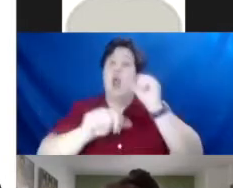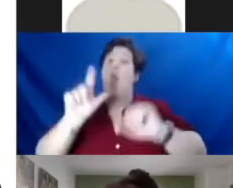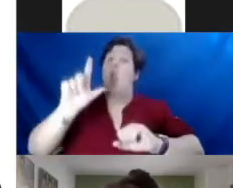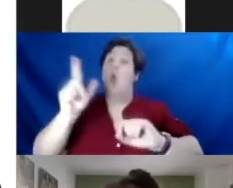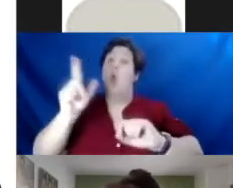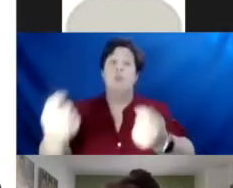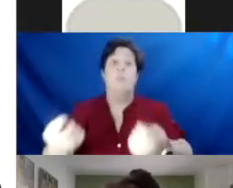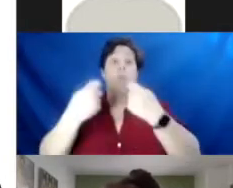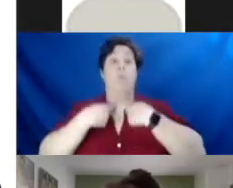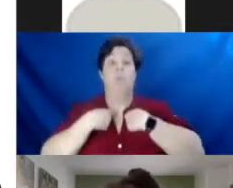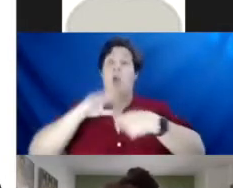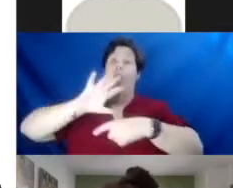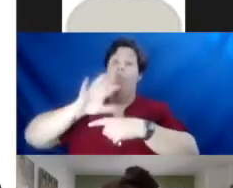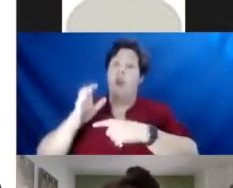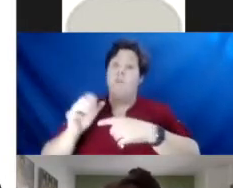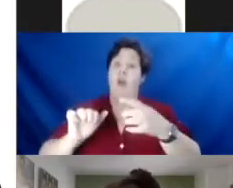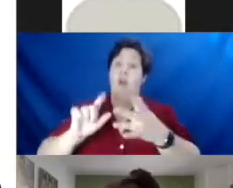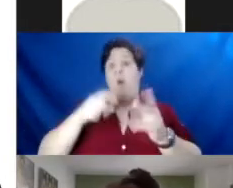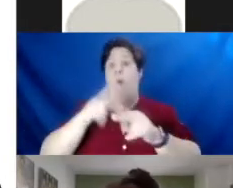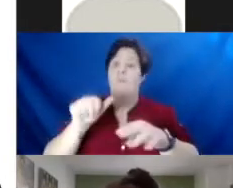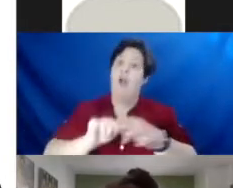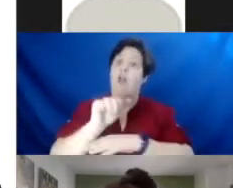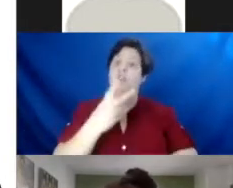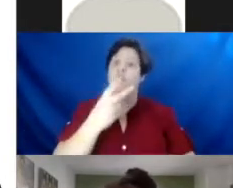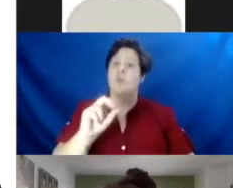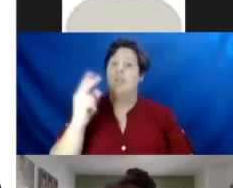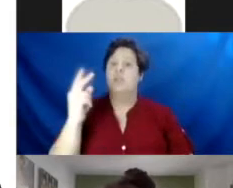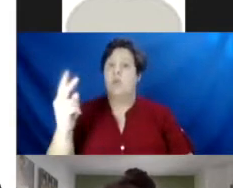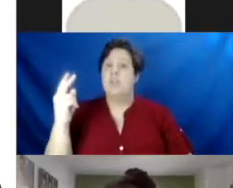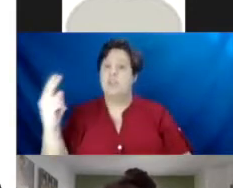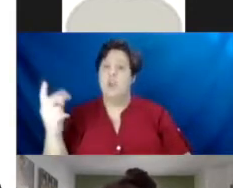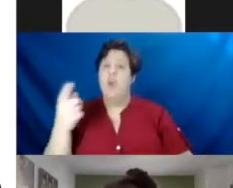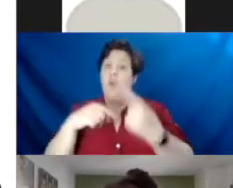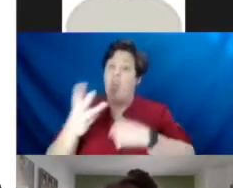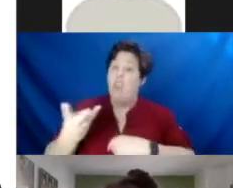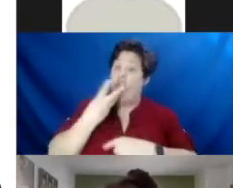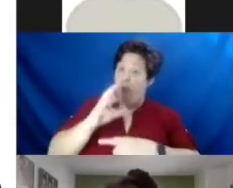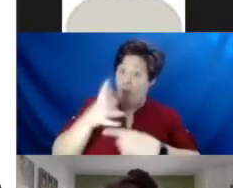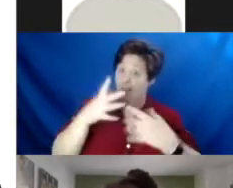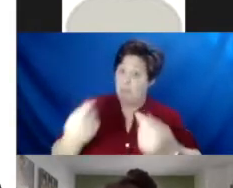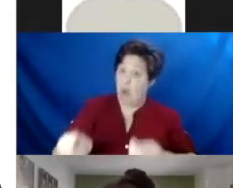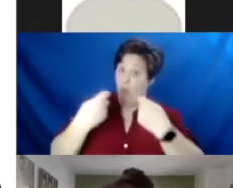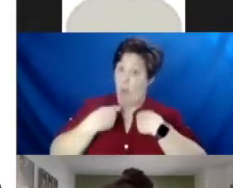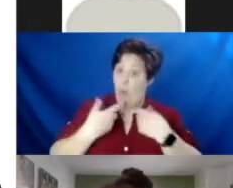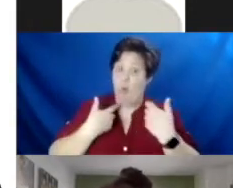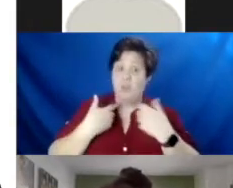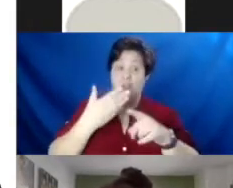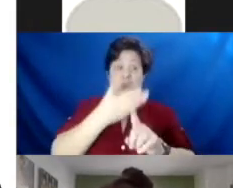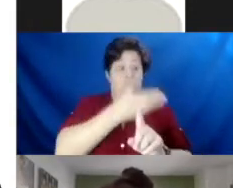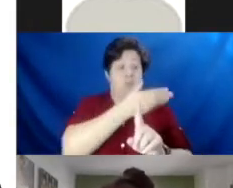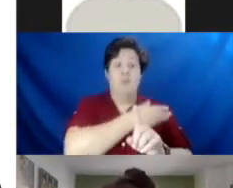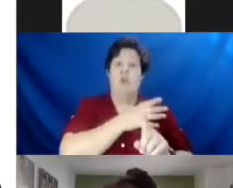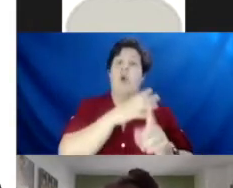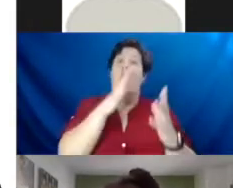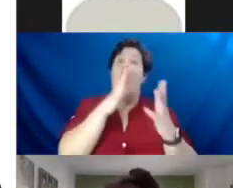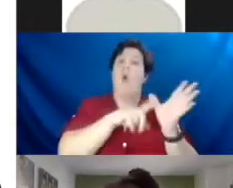awarded Borough of Culture 2022. We're only the third borough to be awarded this programme, and as with the previous two in Waltham